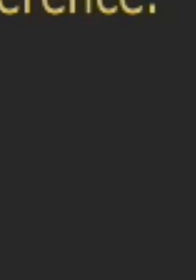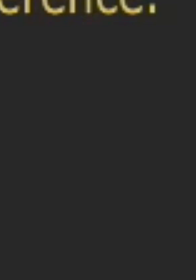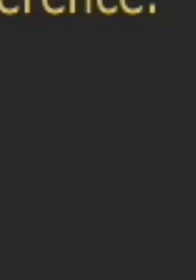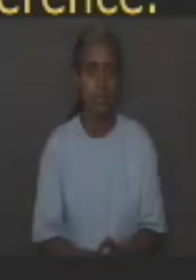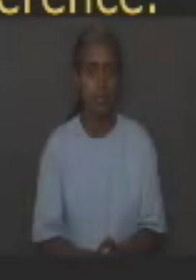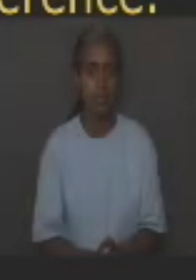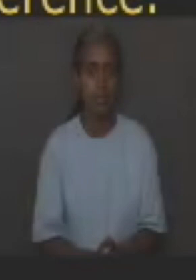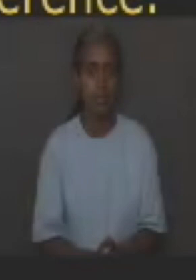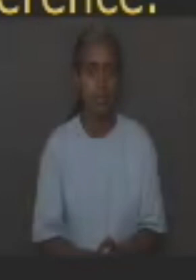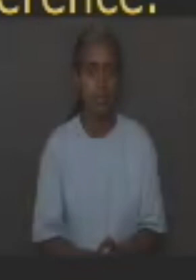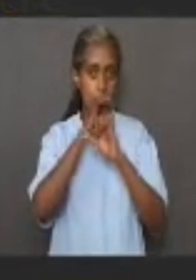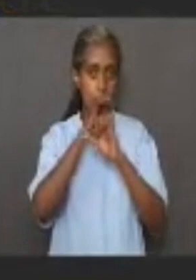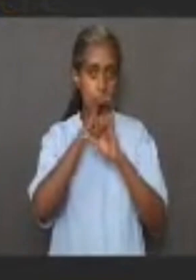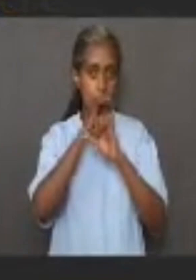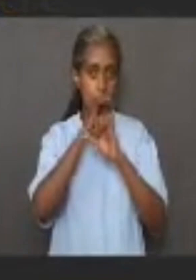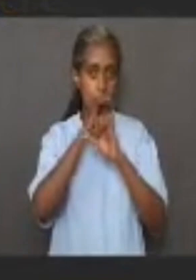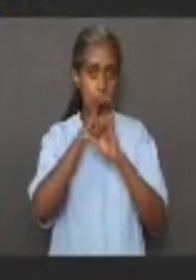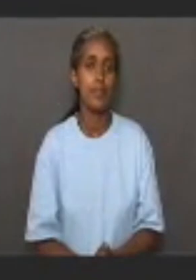Time's up.